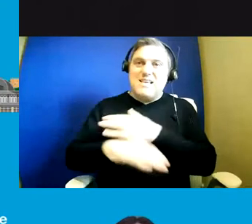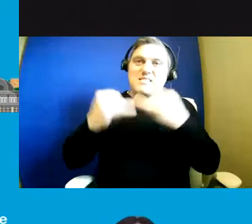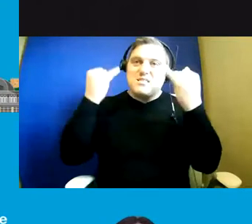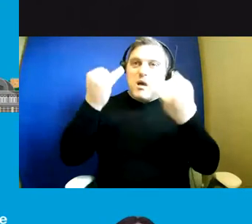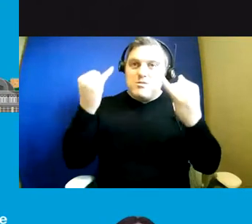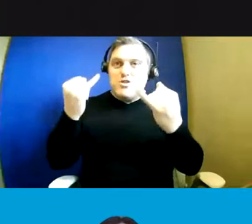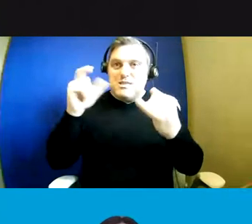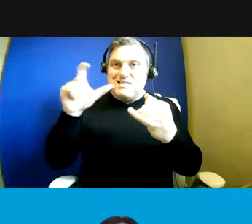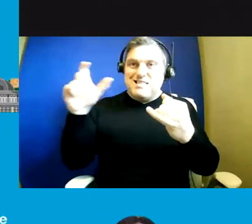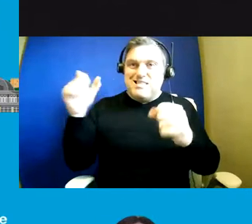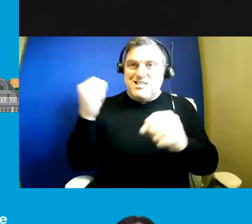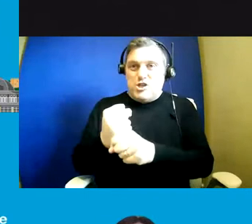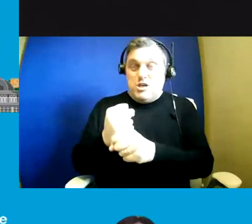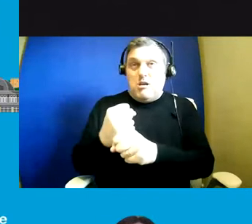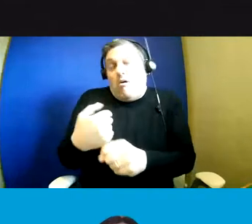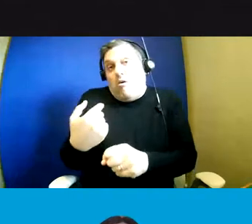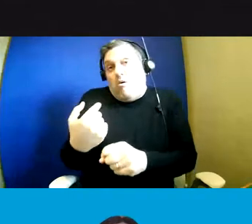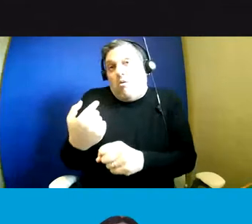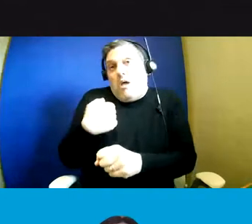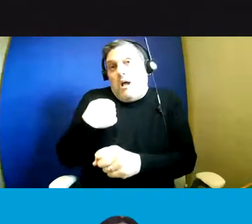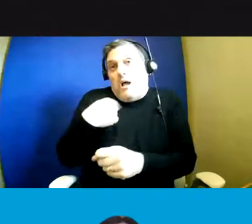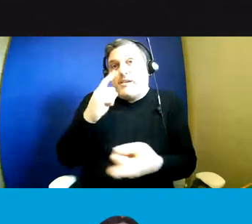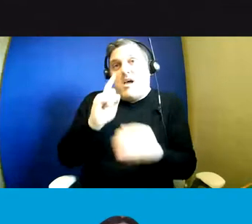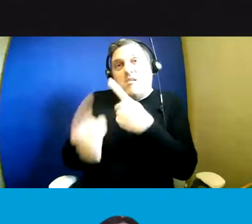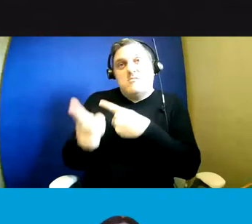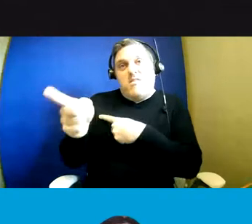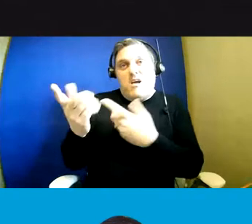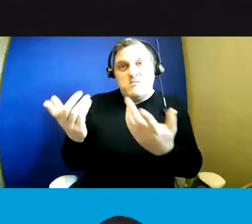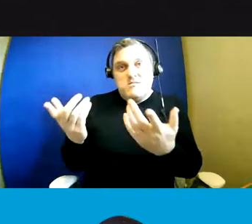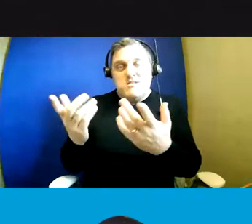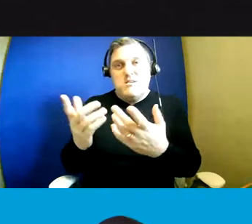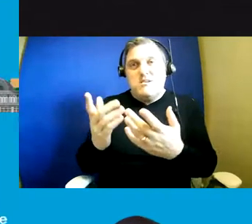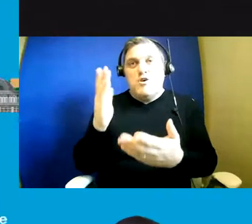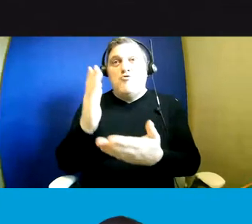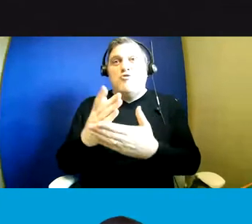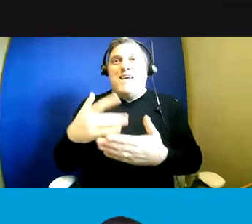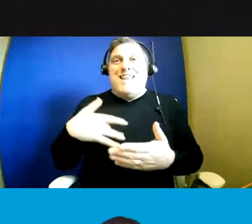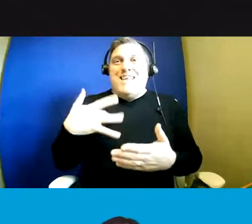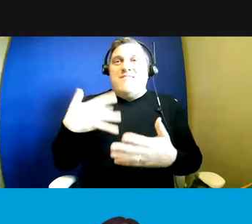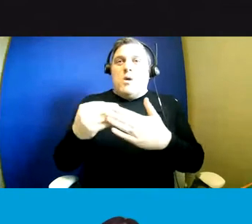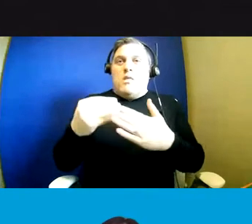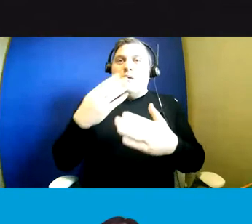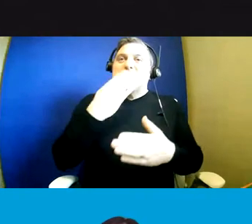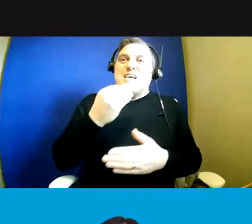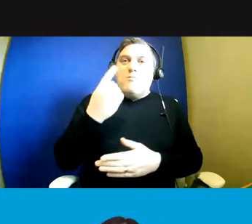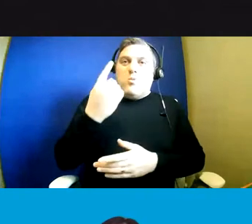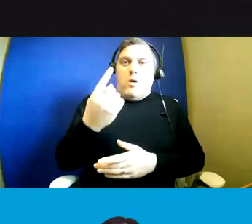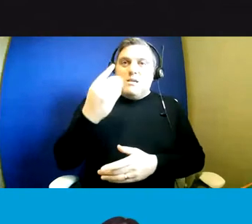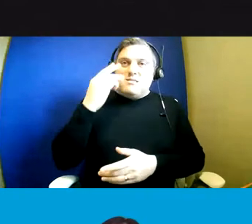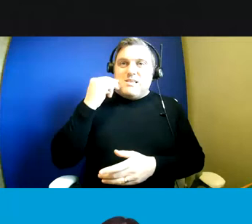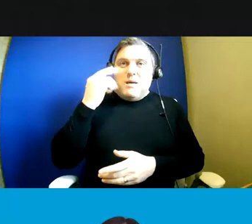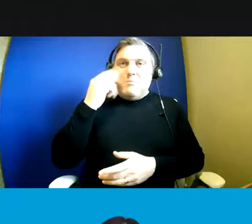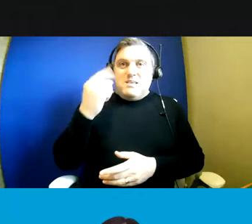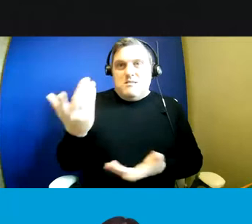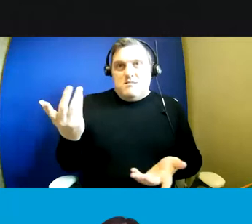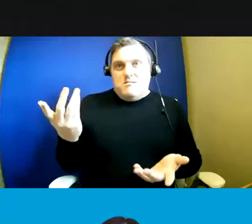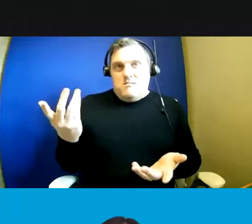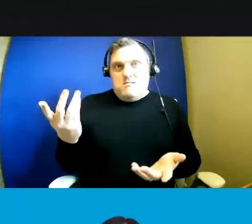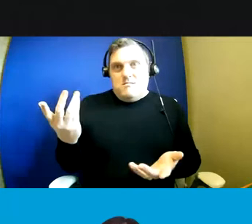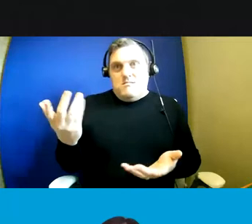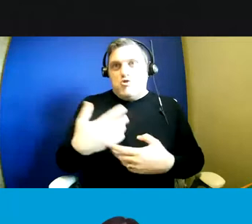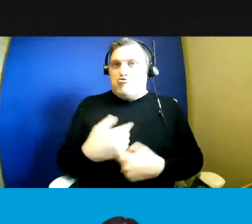CCG. So I thought, I'd love to answer this one. So yeah, living with type 1 diabetes is time consuming